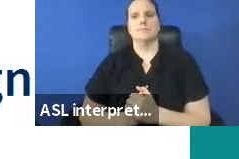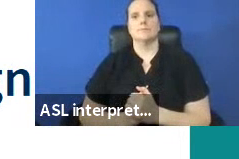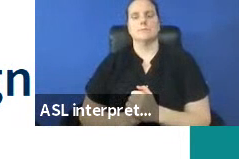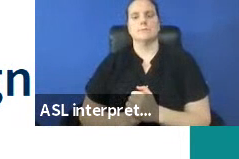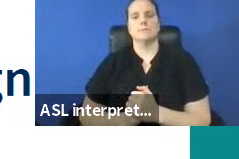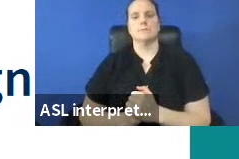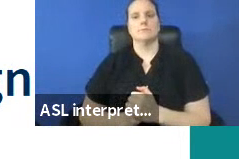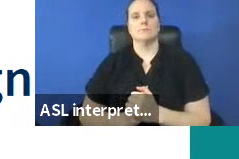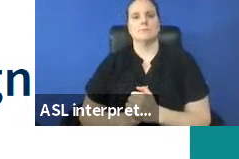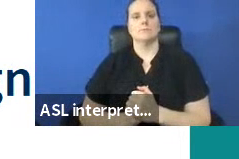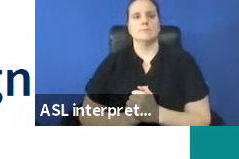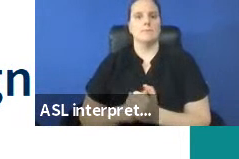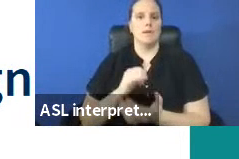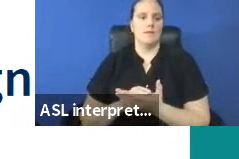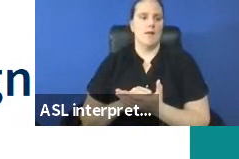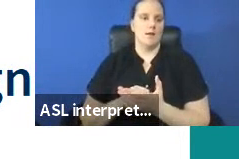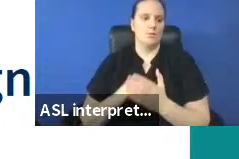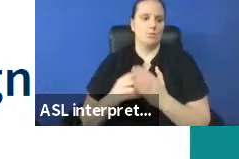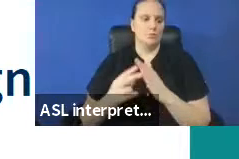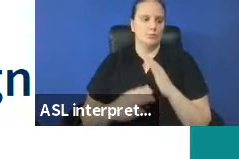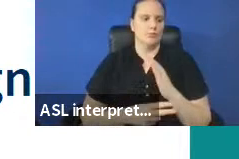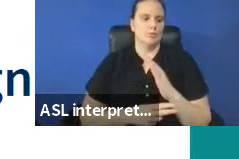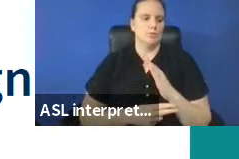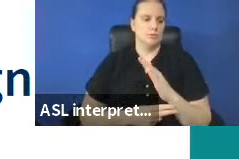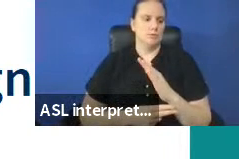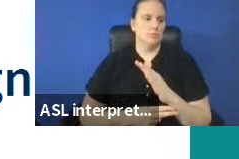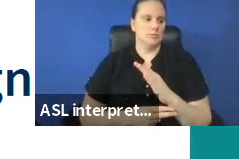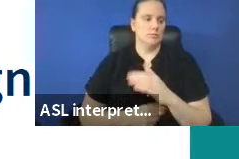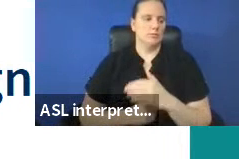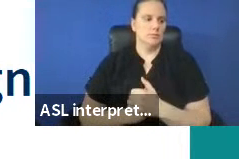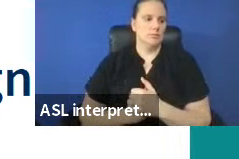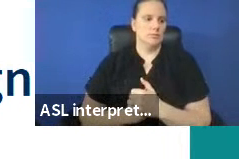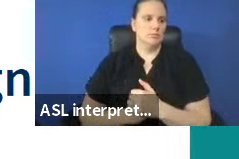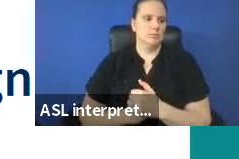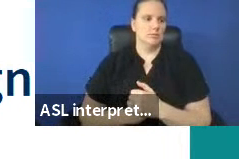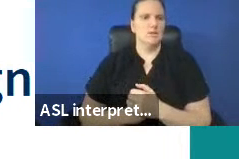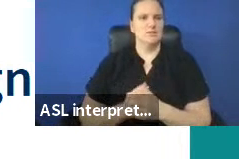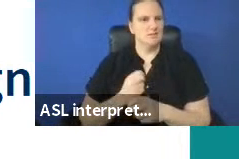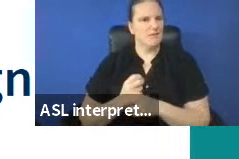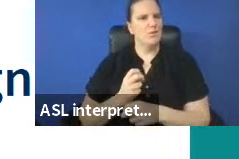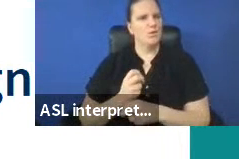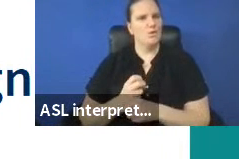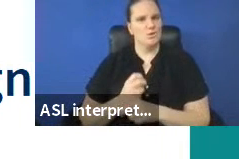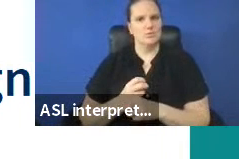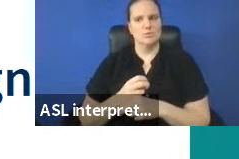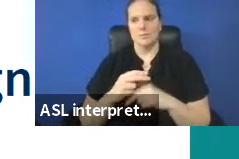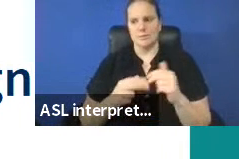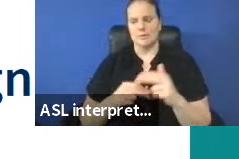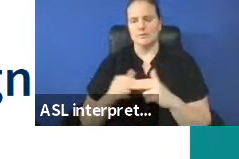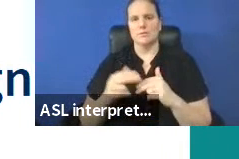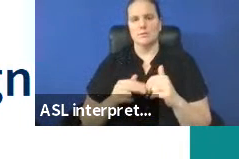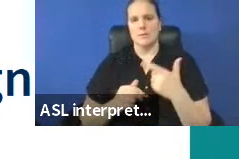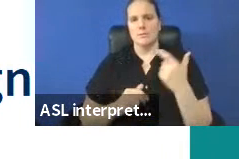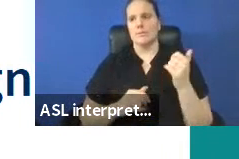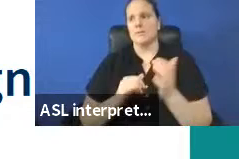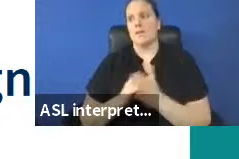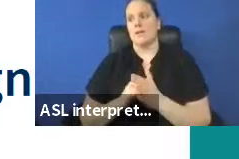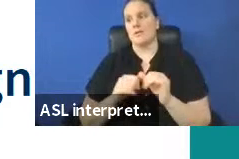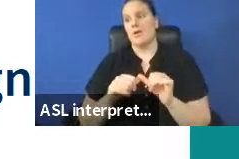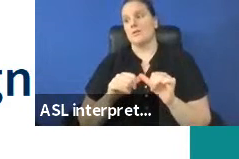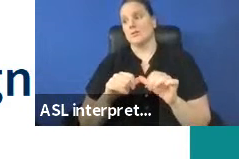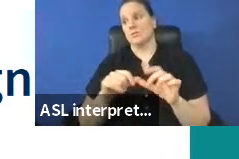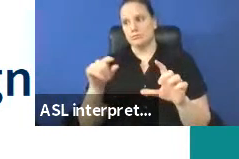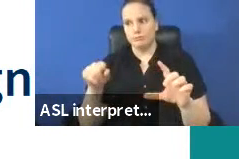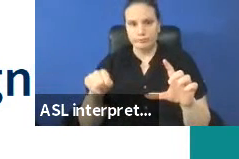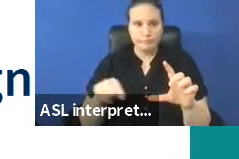And that curved bridge is fairly difficult to build because of the constantly curving